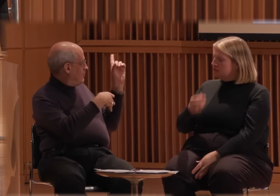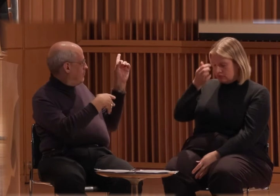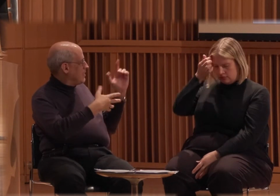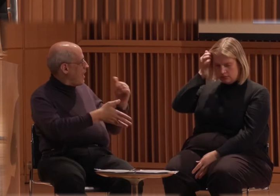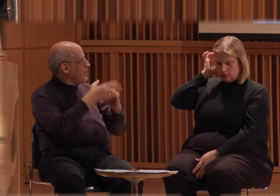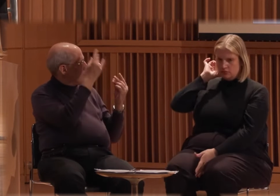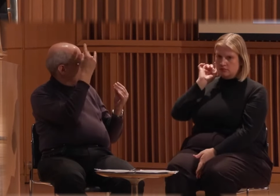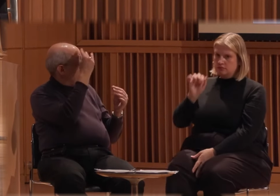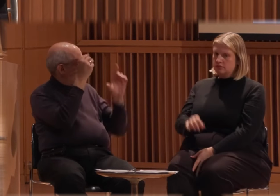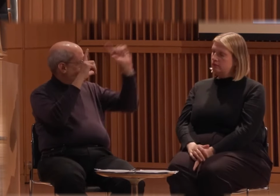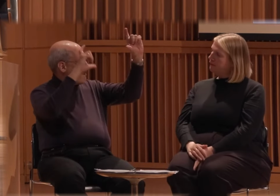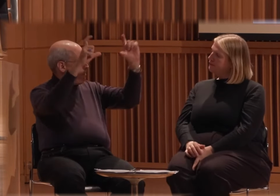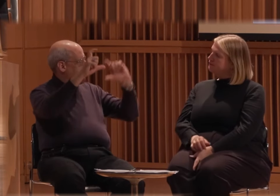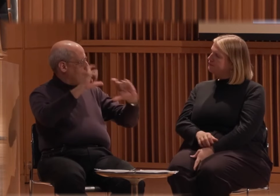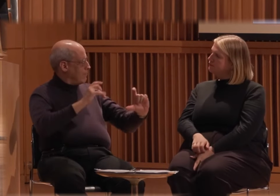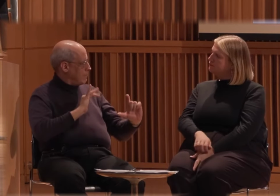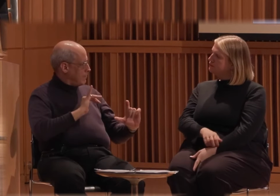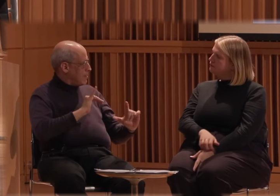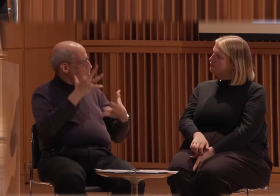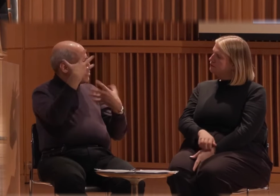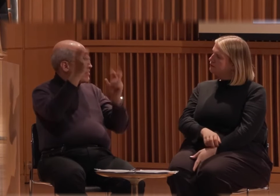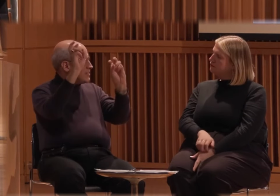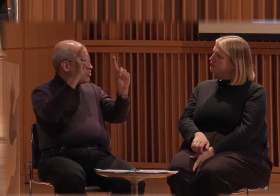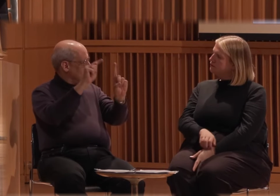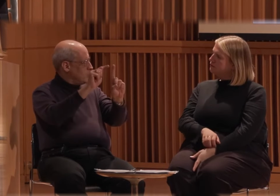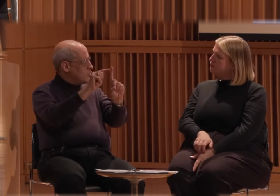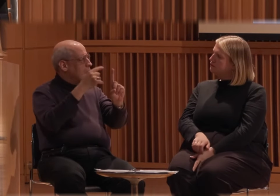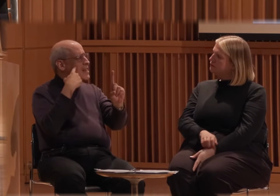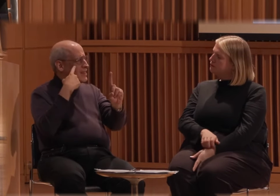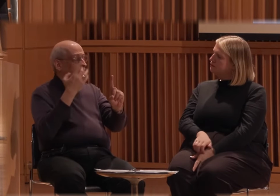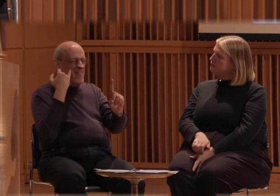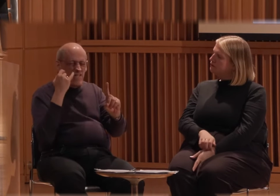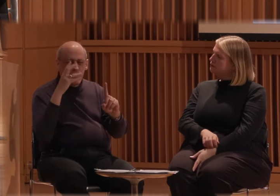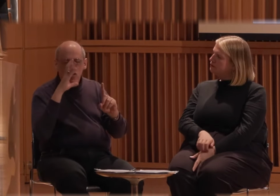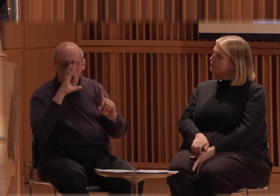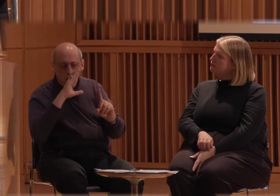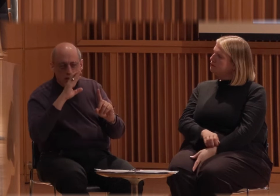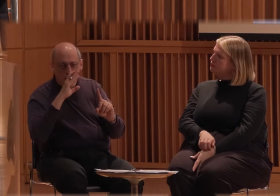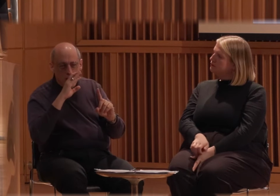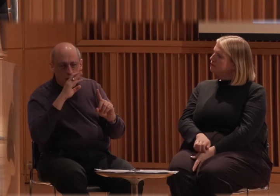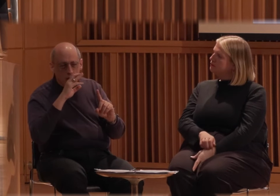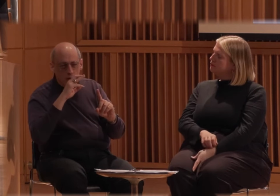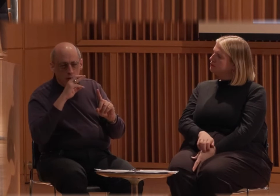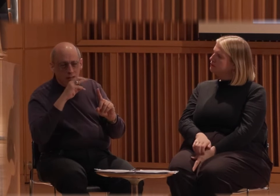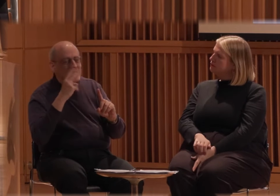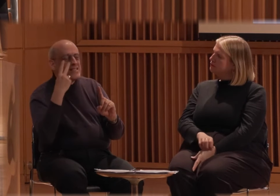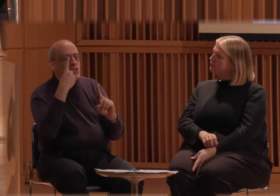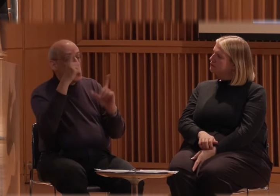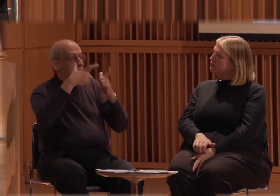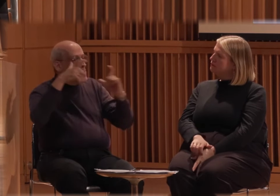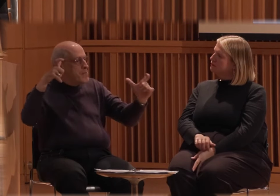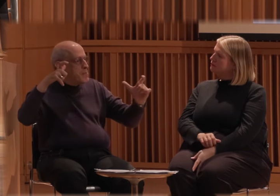think through this trust issue. I think this is one of the, if you're looking for one of the big ticket questions, I